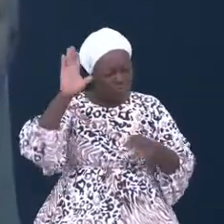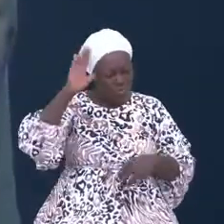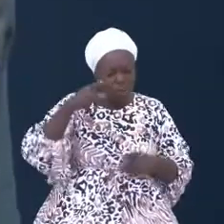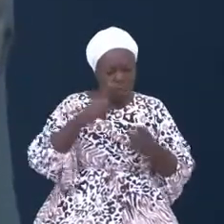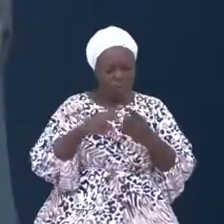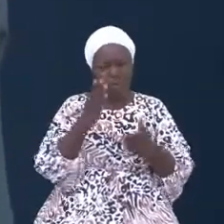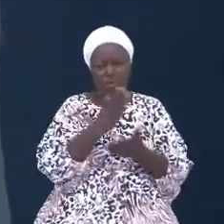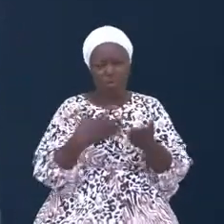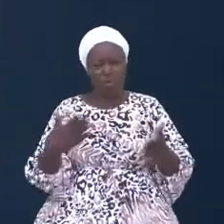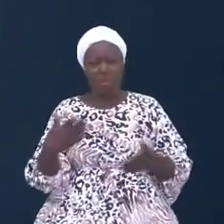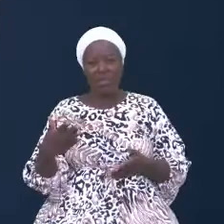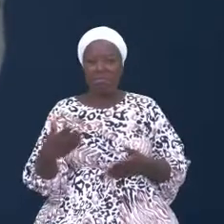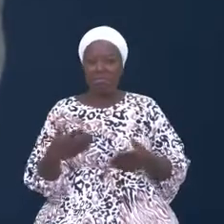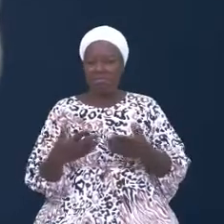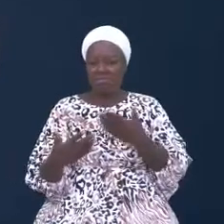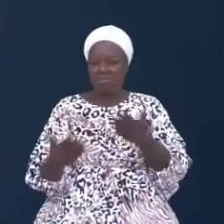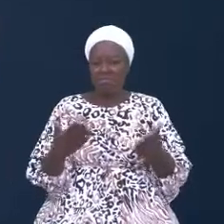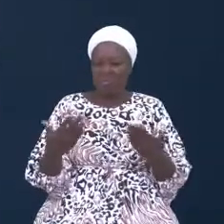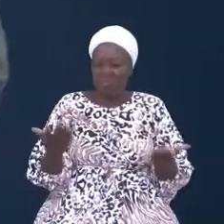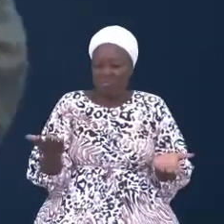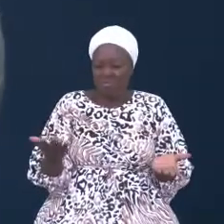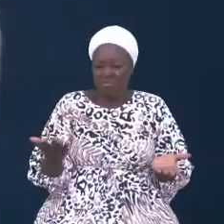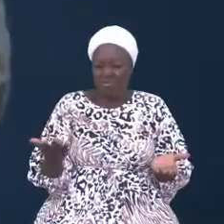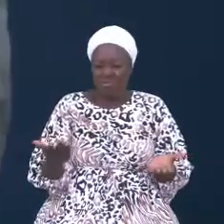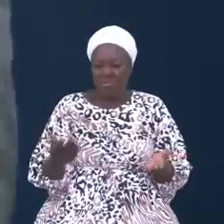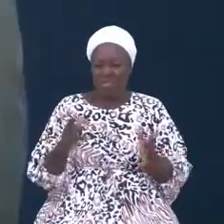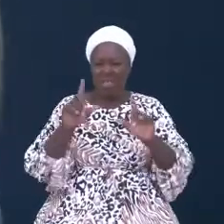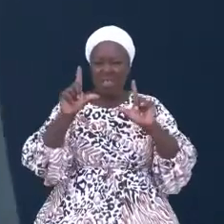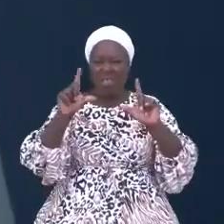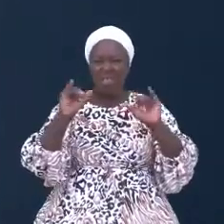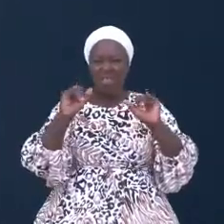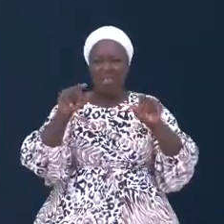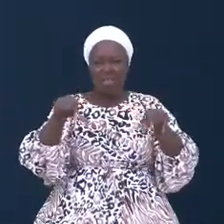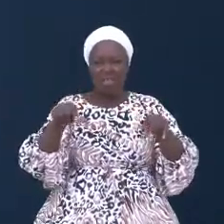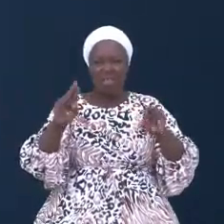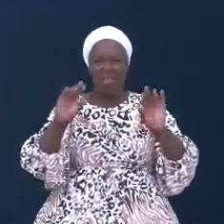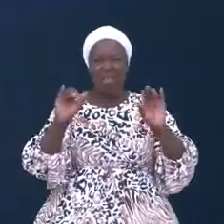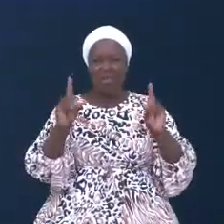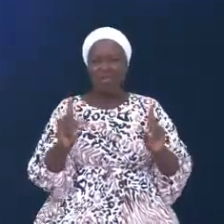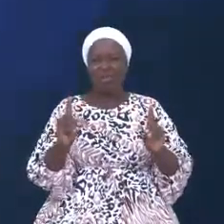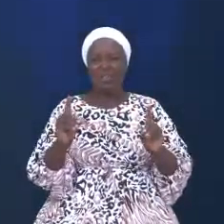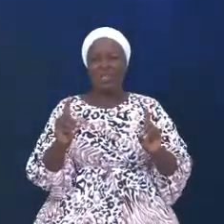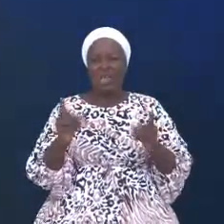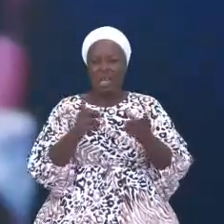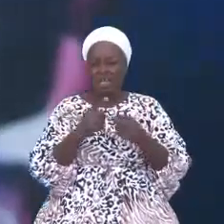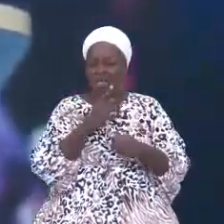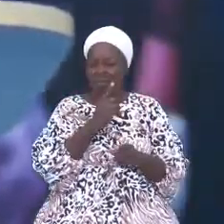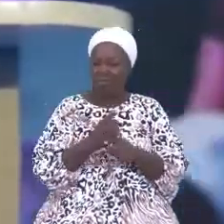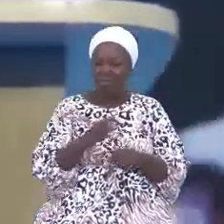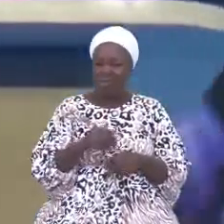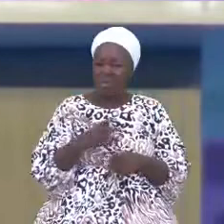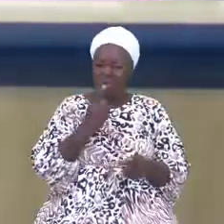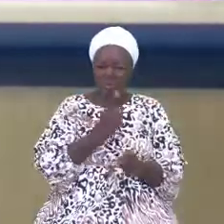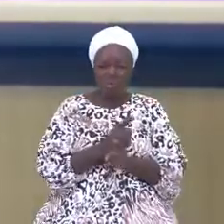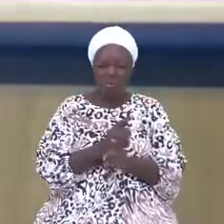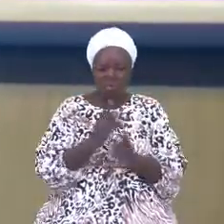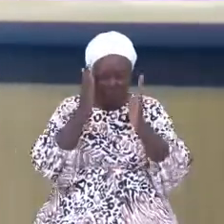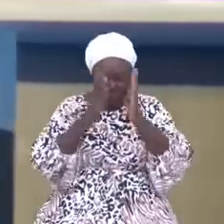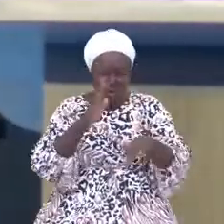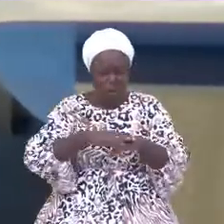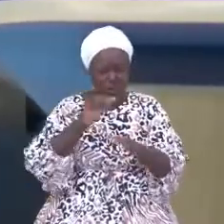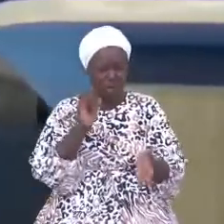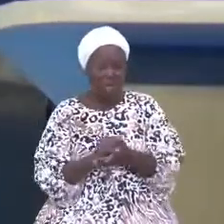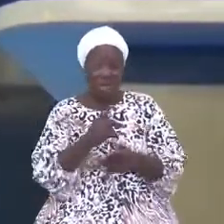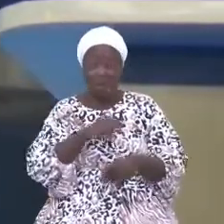maybe liquid. We're addicted to something and we couldn't do without that. And that